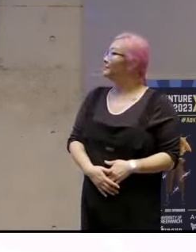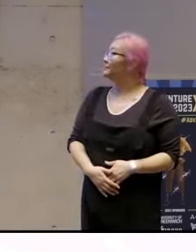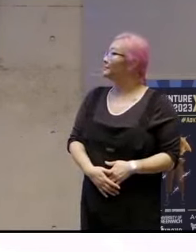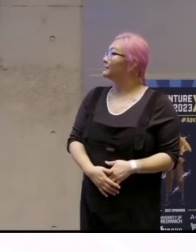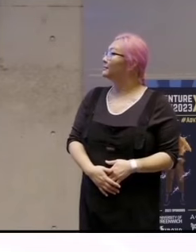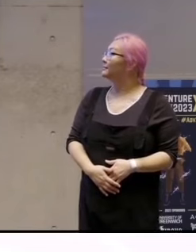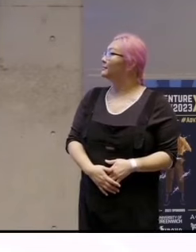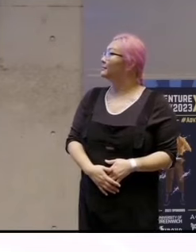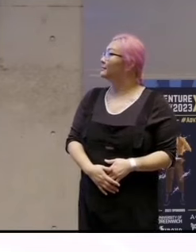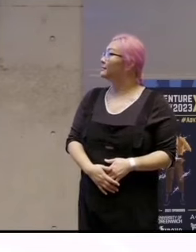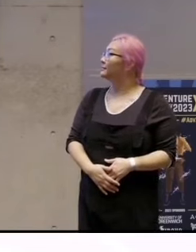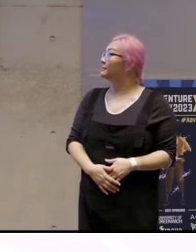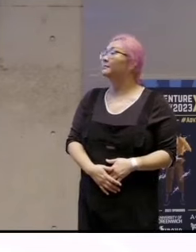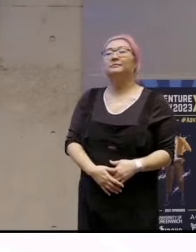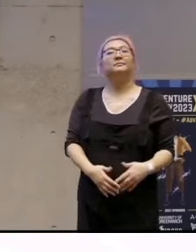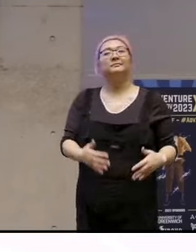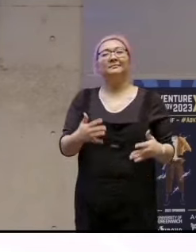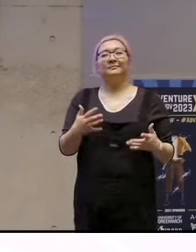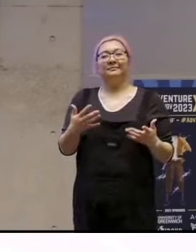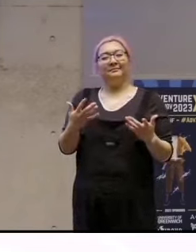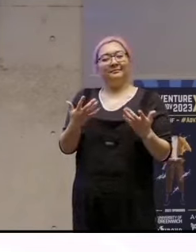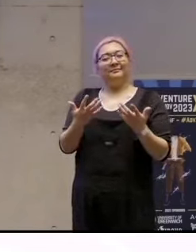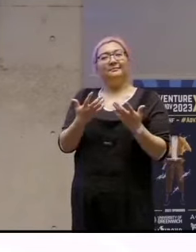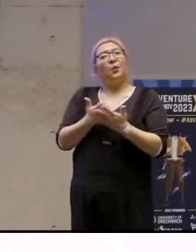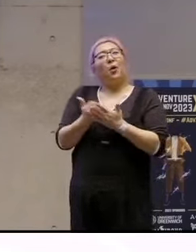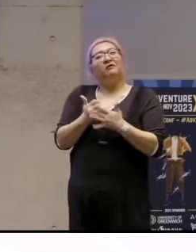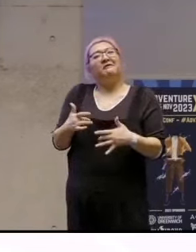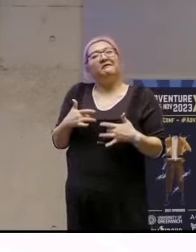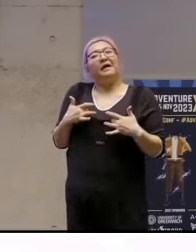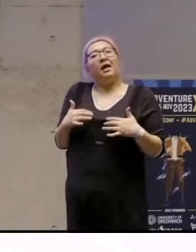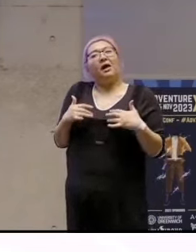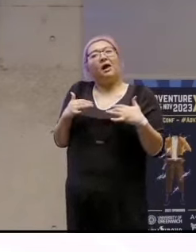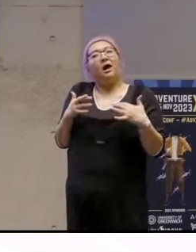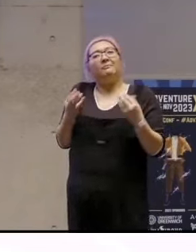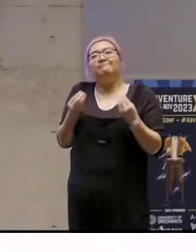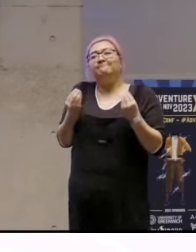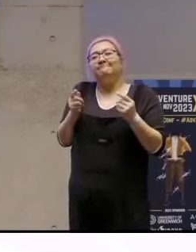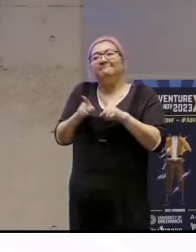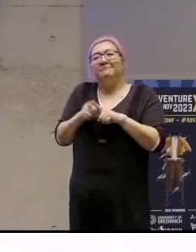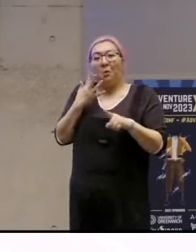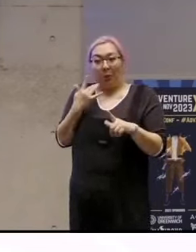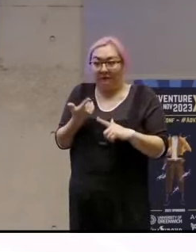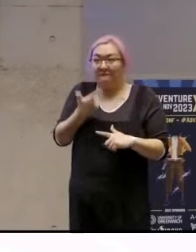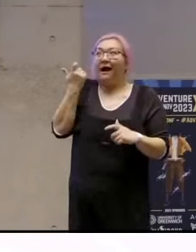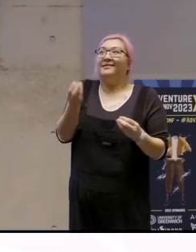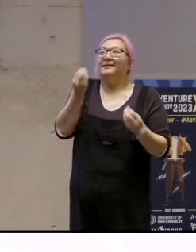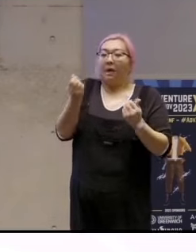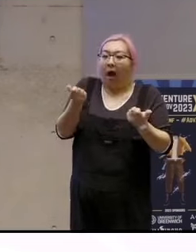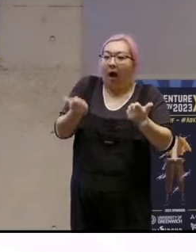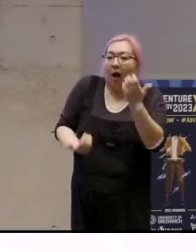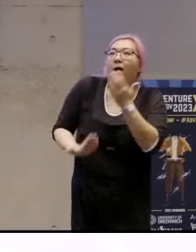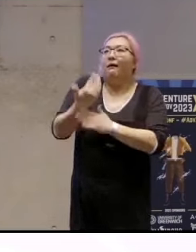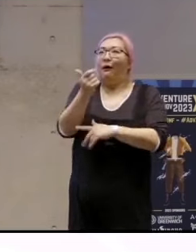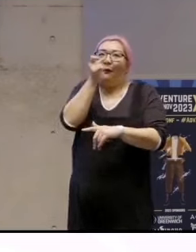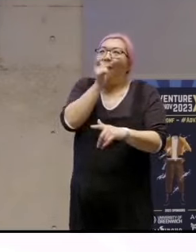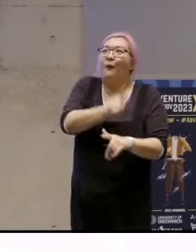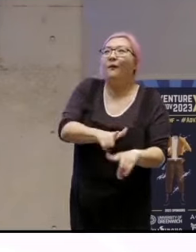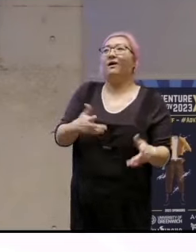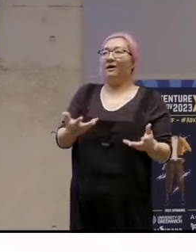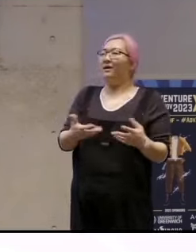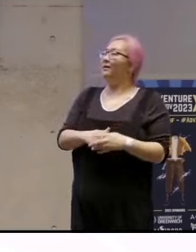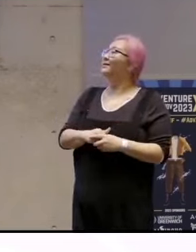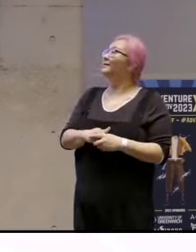in you when you find something that you're kind of interested in. And it's a valid initial reason to like go down a